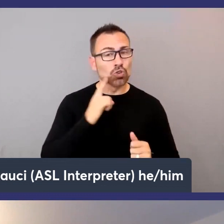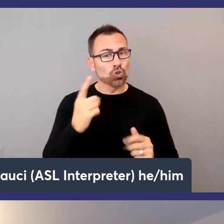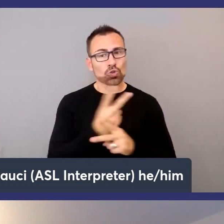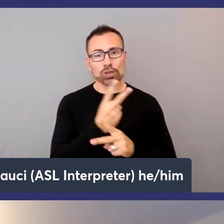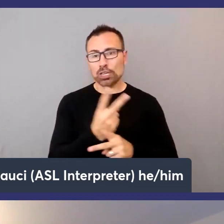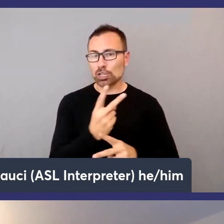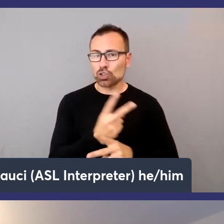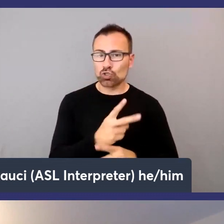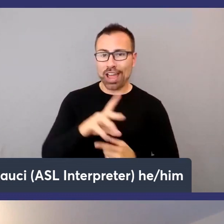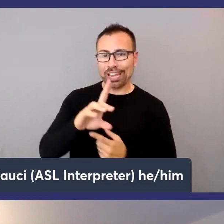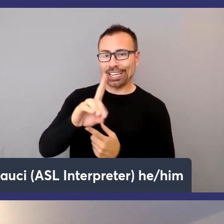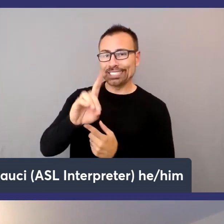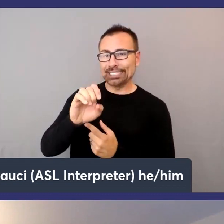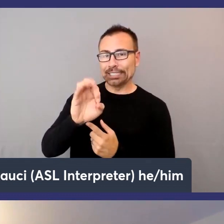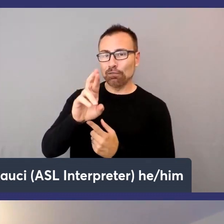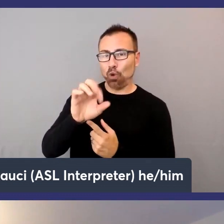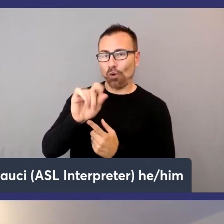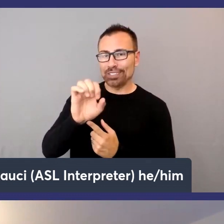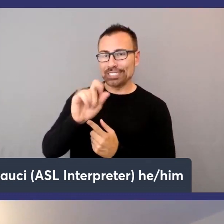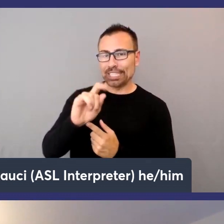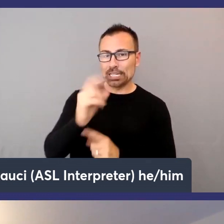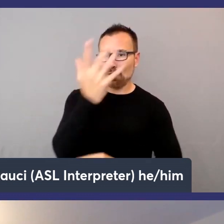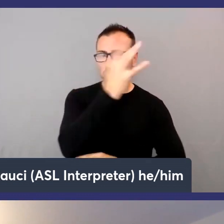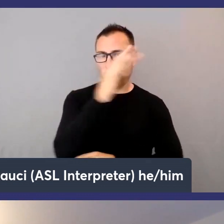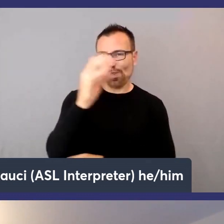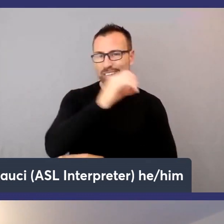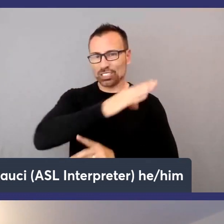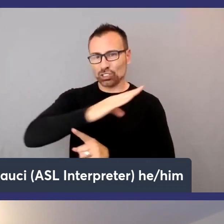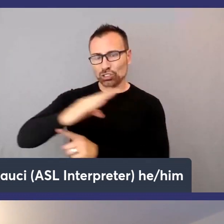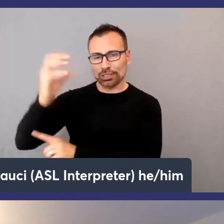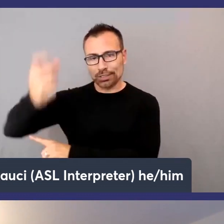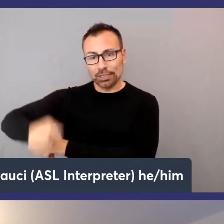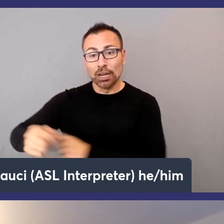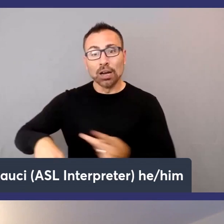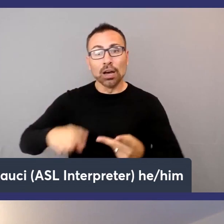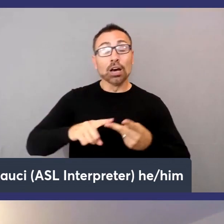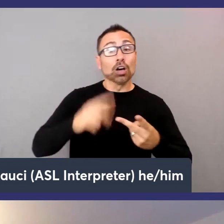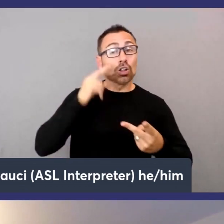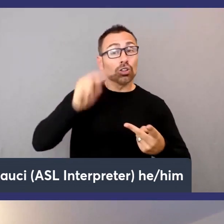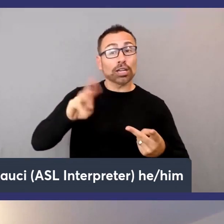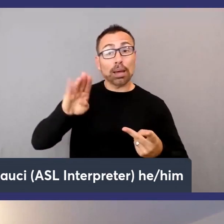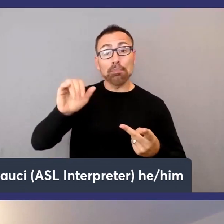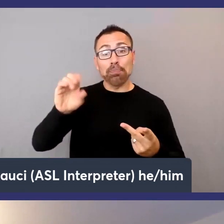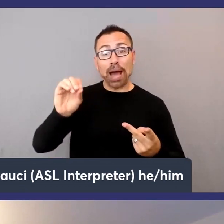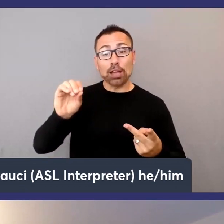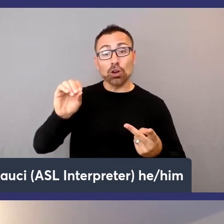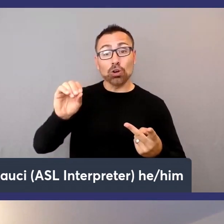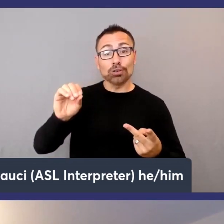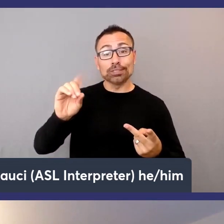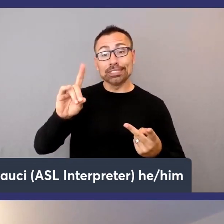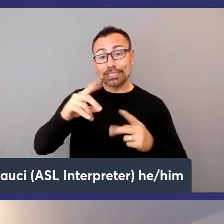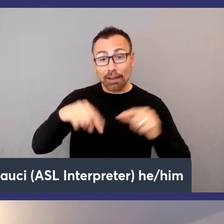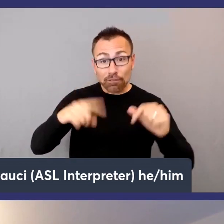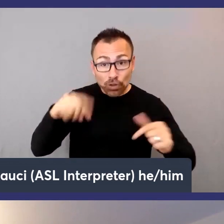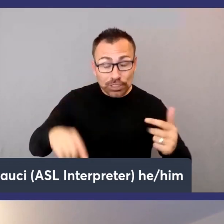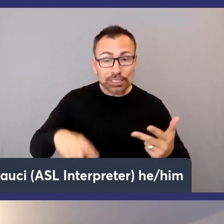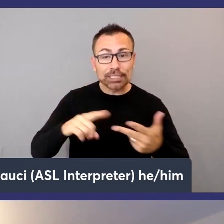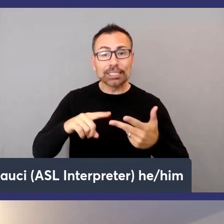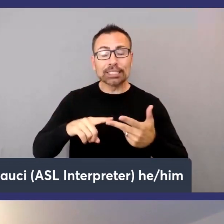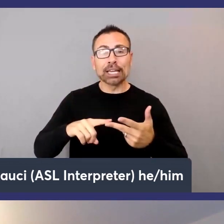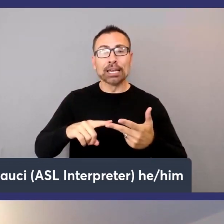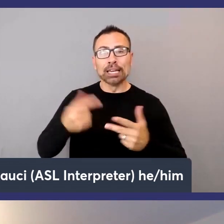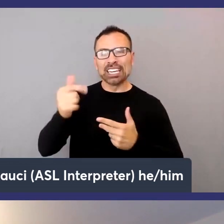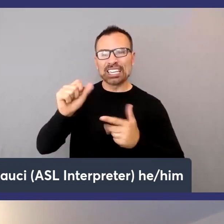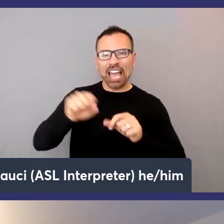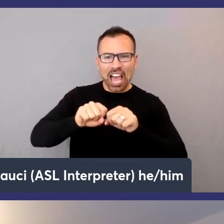at biodiversity, look at methane gas emissions over time to help shape public policy and corporate policies so that we can all